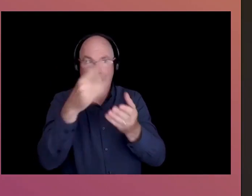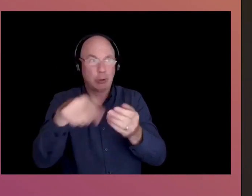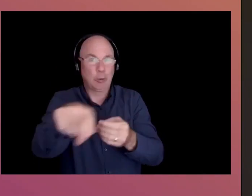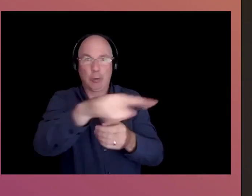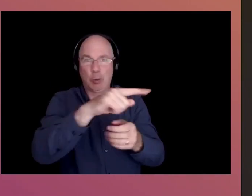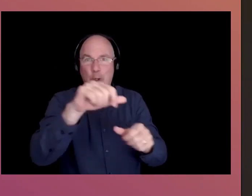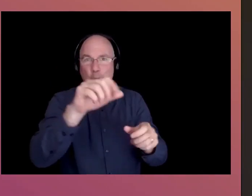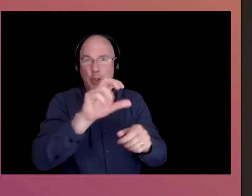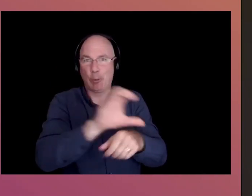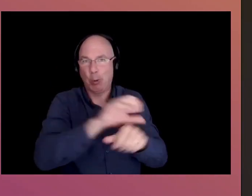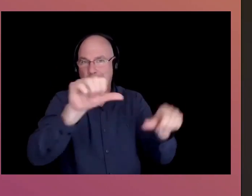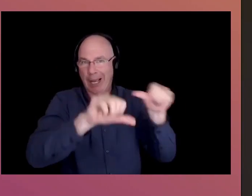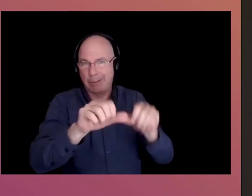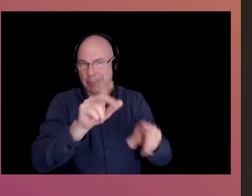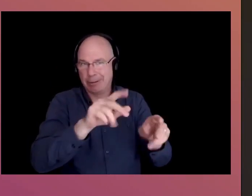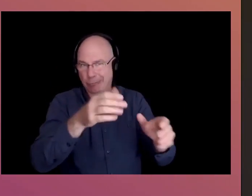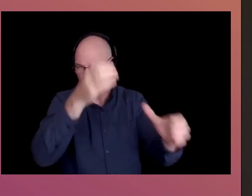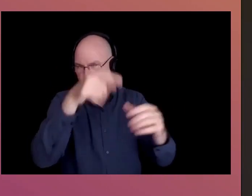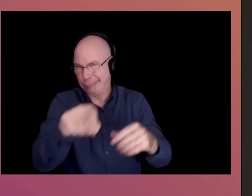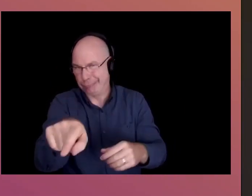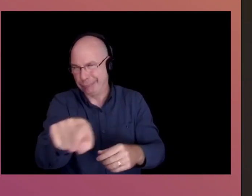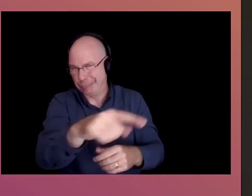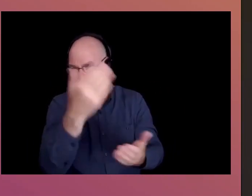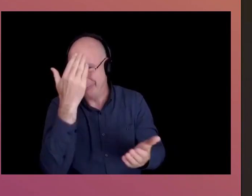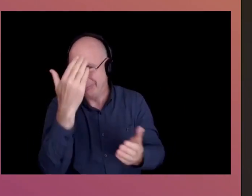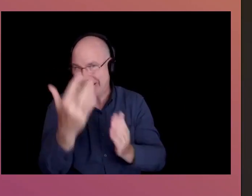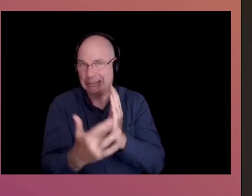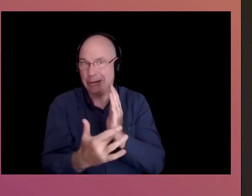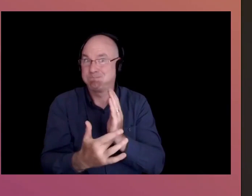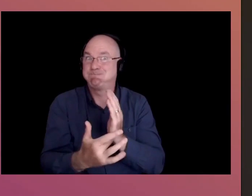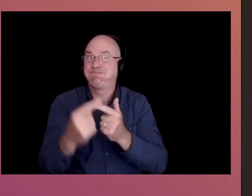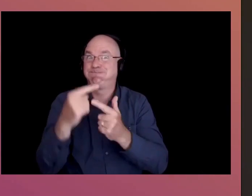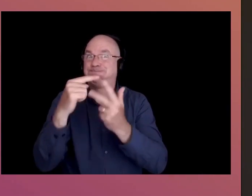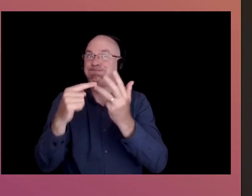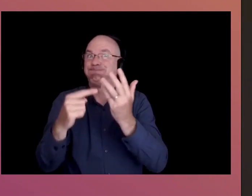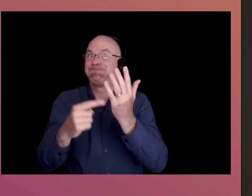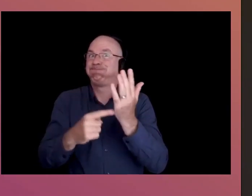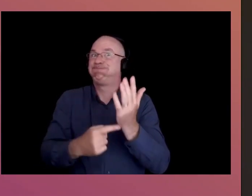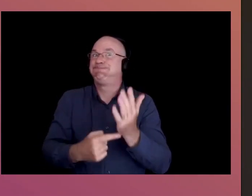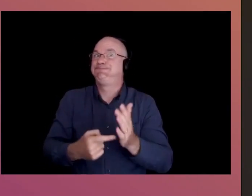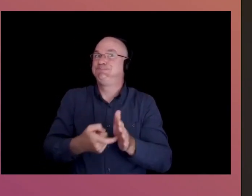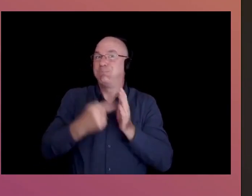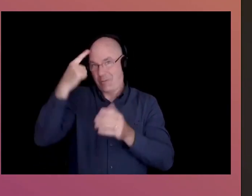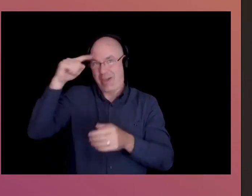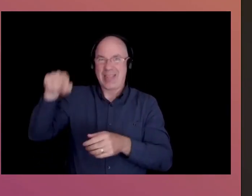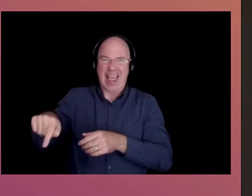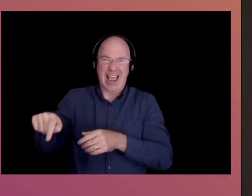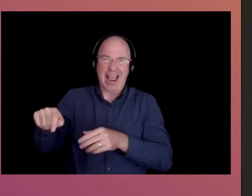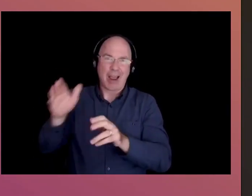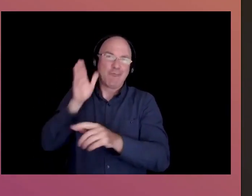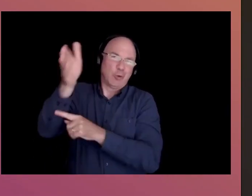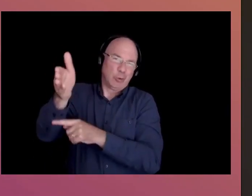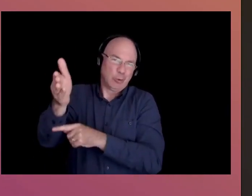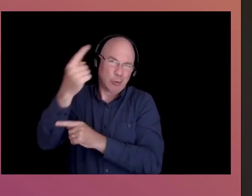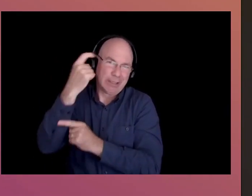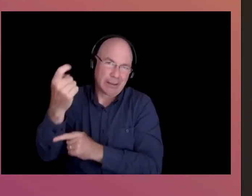think all technology will be needed to make such robot available. But not just technology.